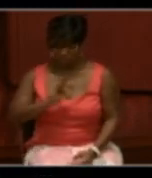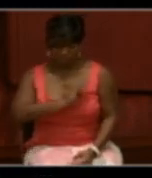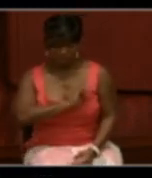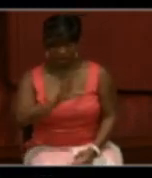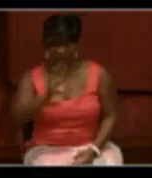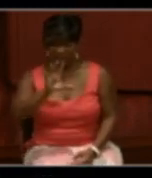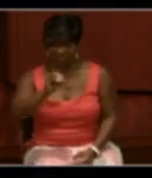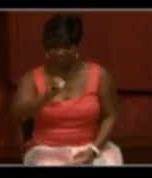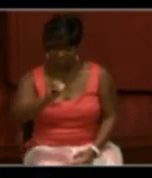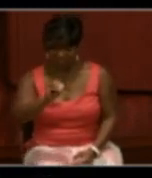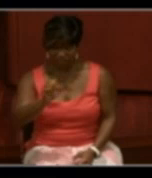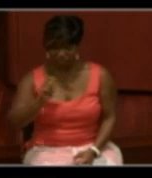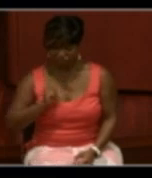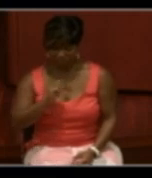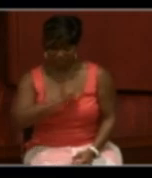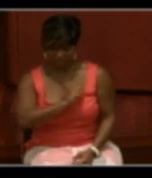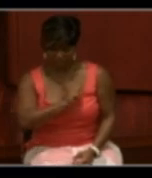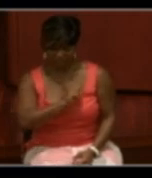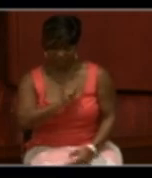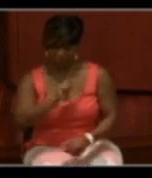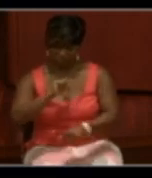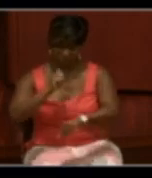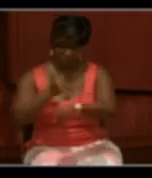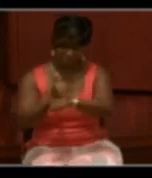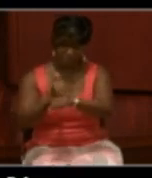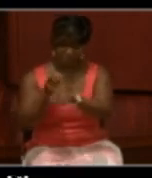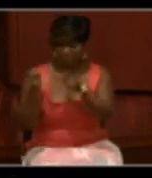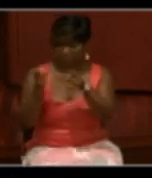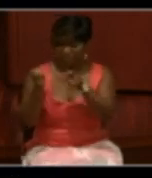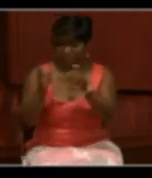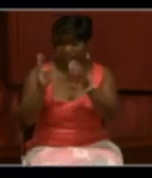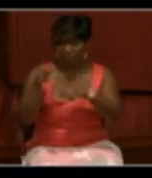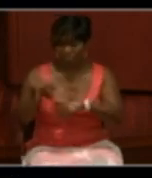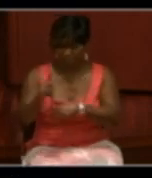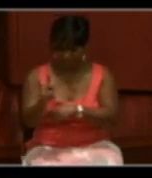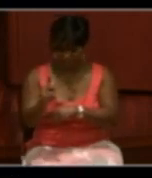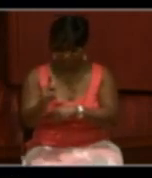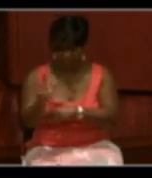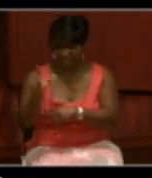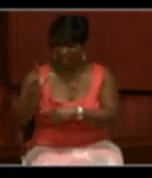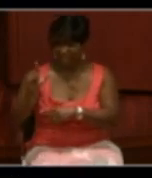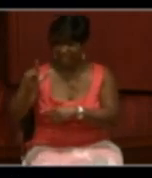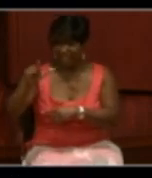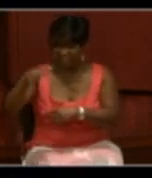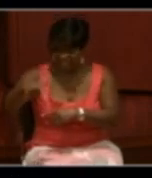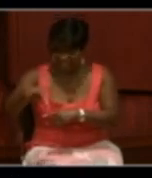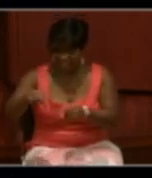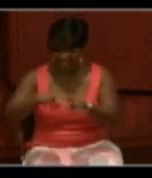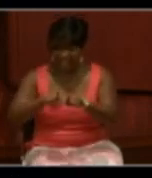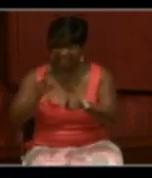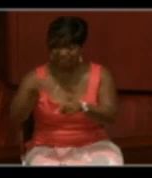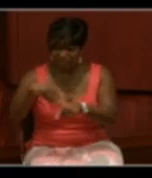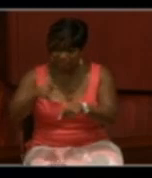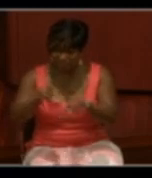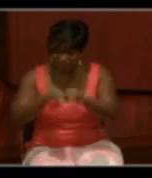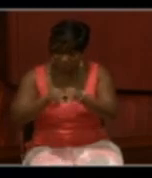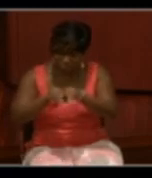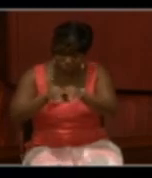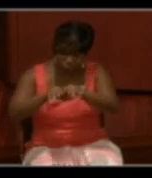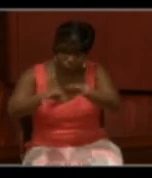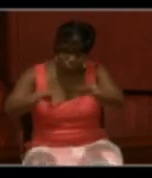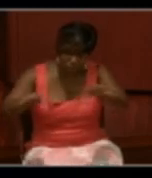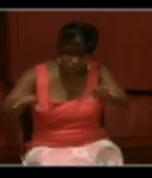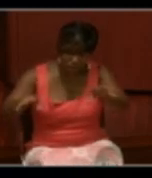was authorized to manage the bank. However, later as the bank began to expand and